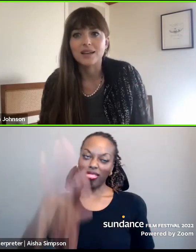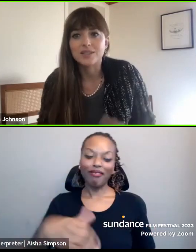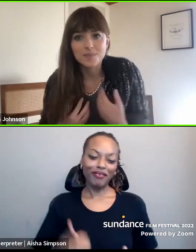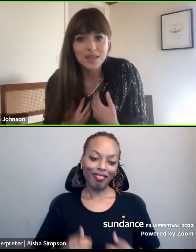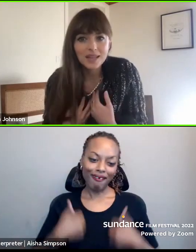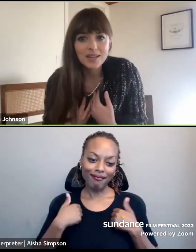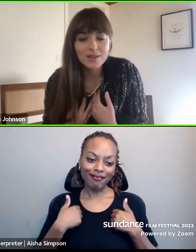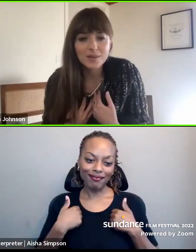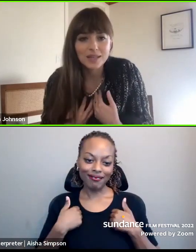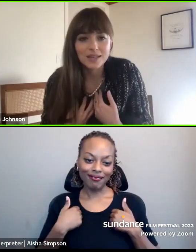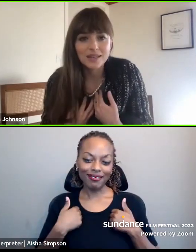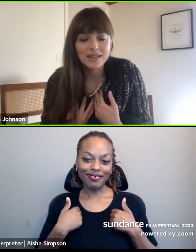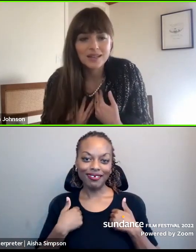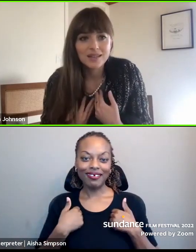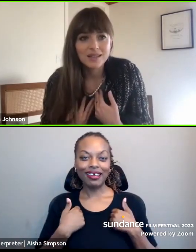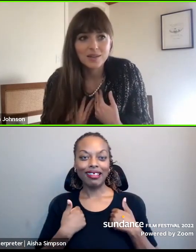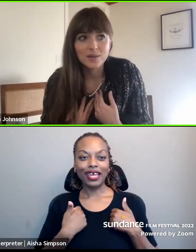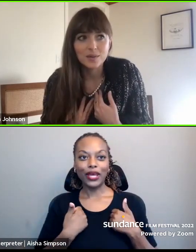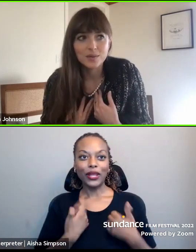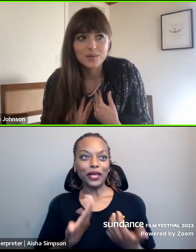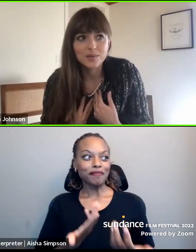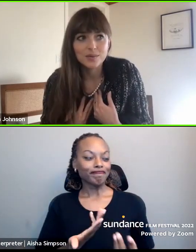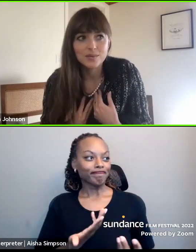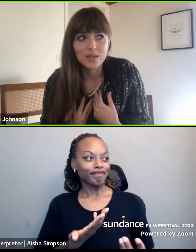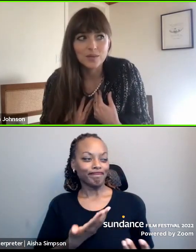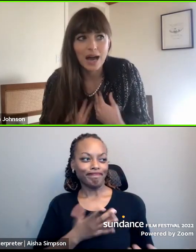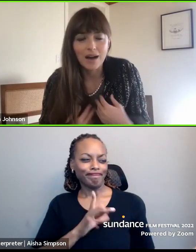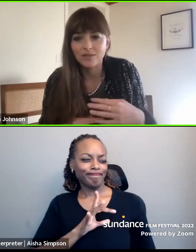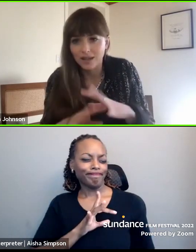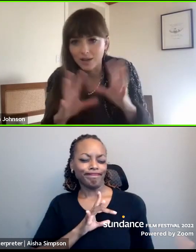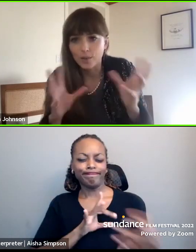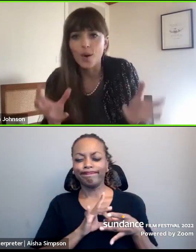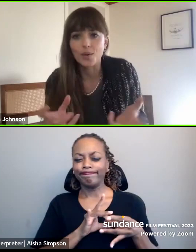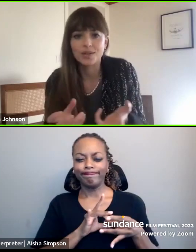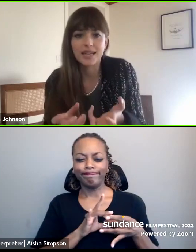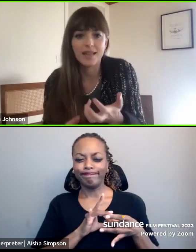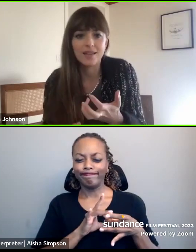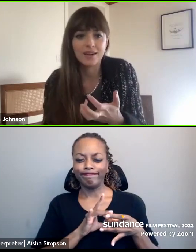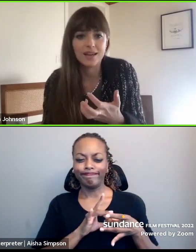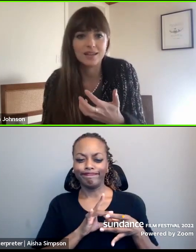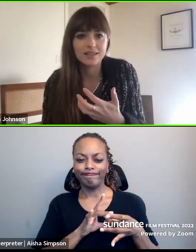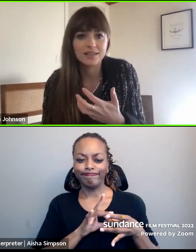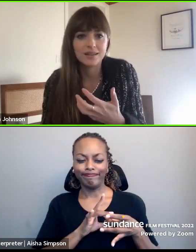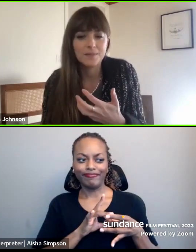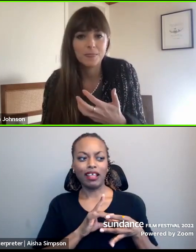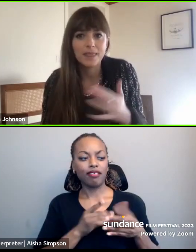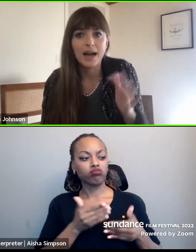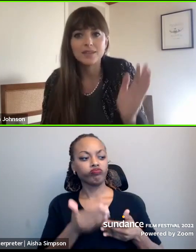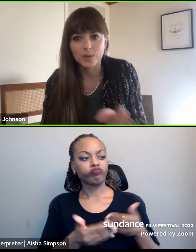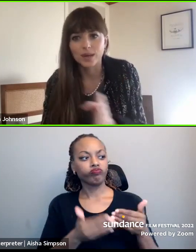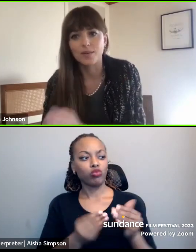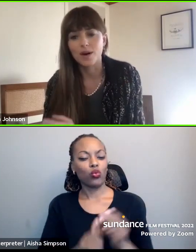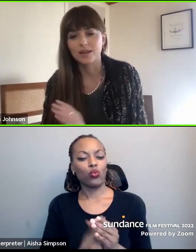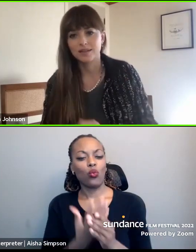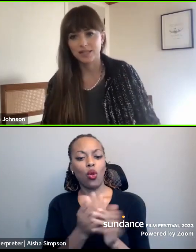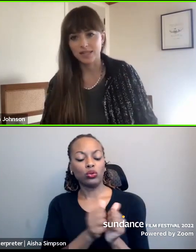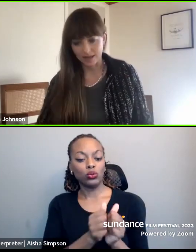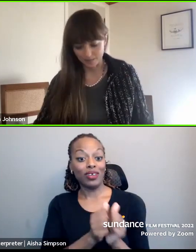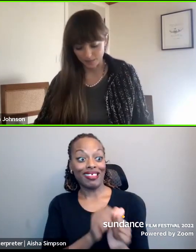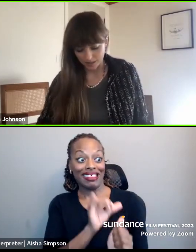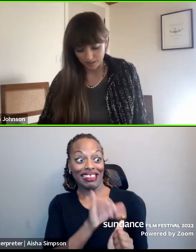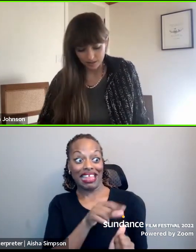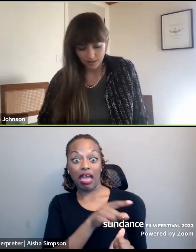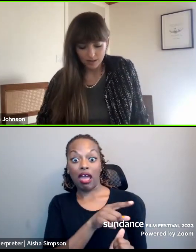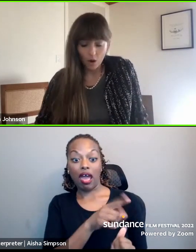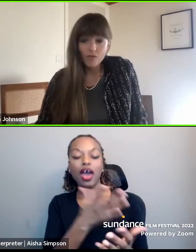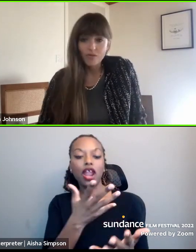they touch something in you, and you have a growth together. And that's what I want Tea